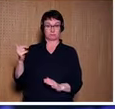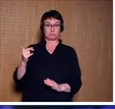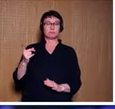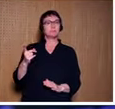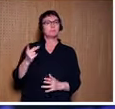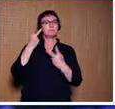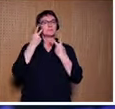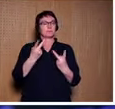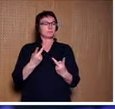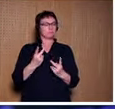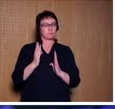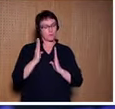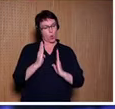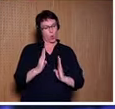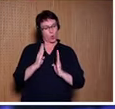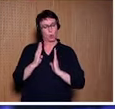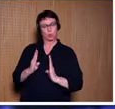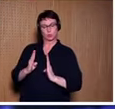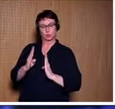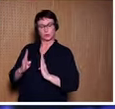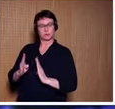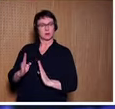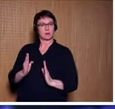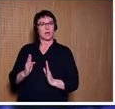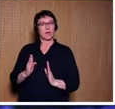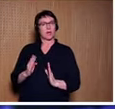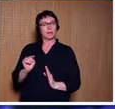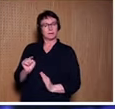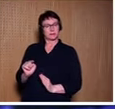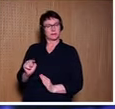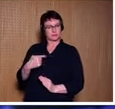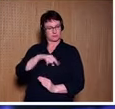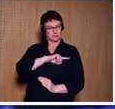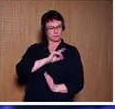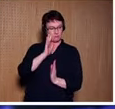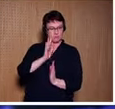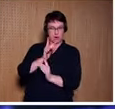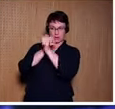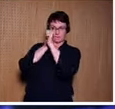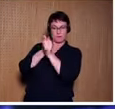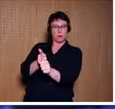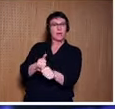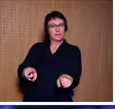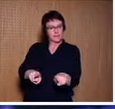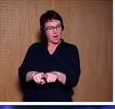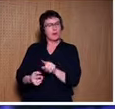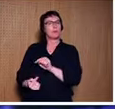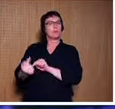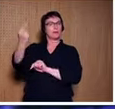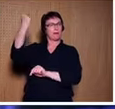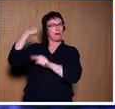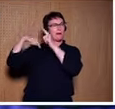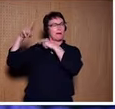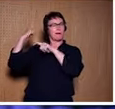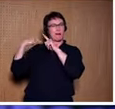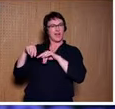norms, but reminiscent of a colonial system that imposed legal